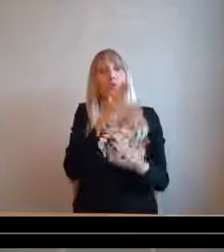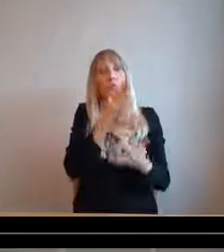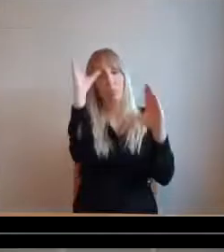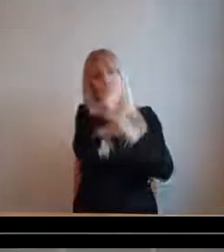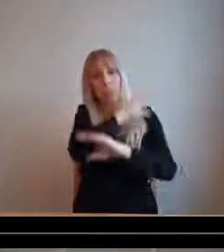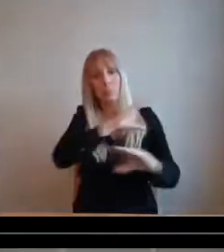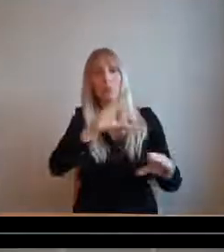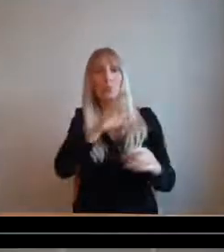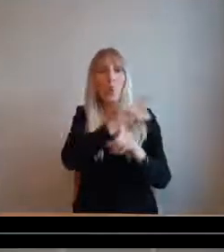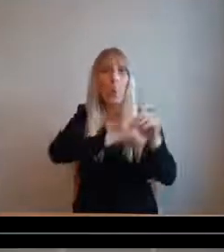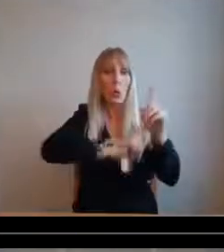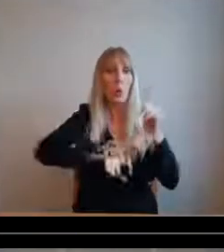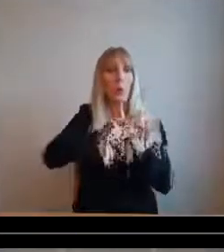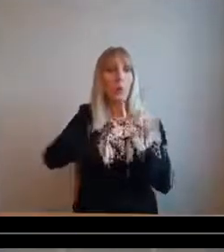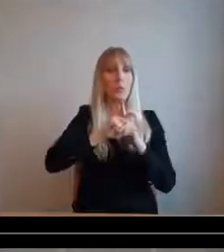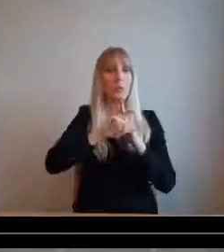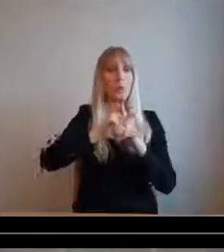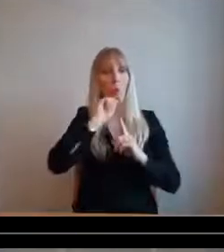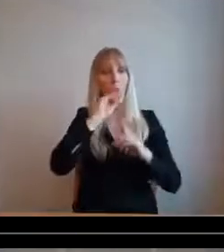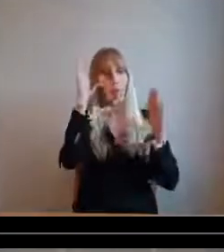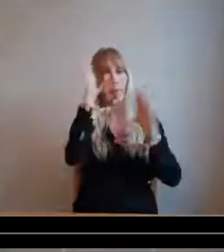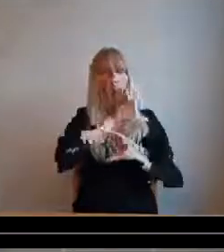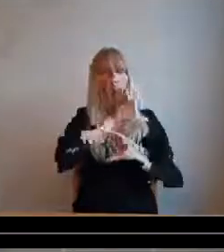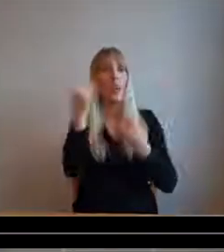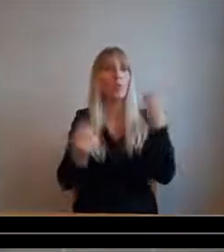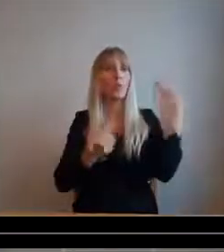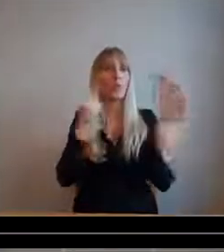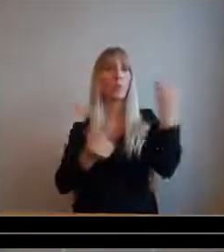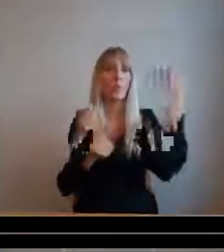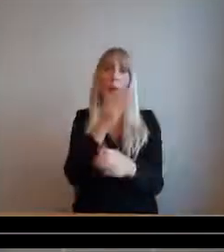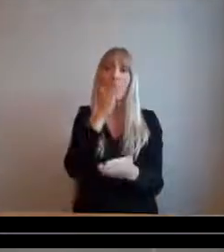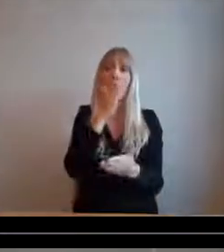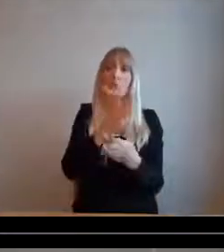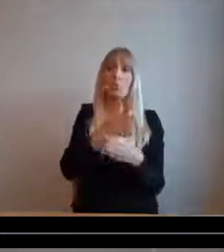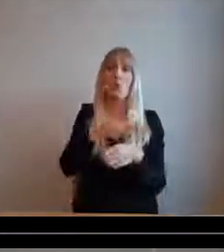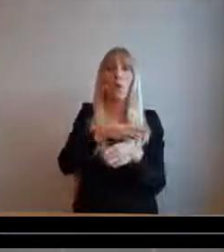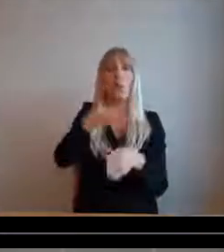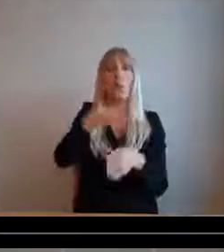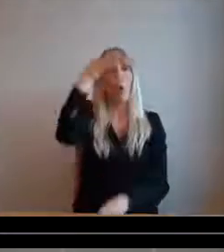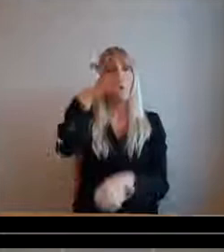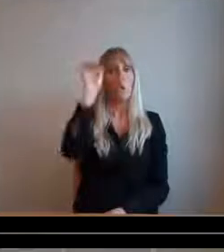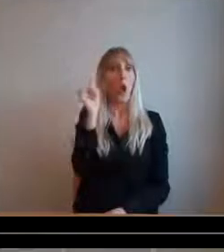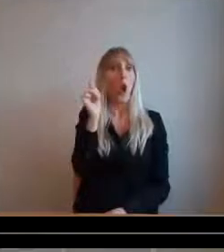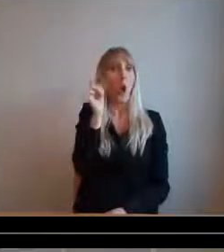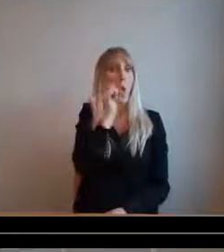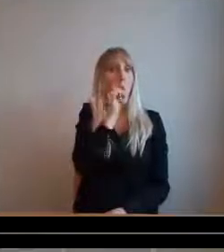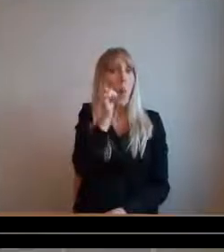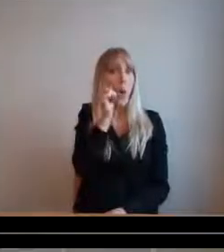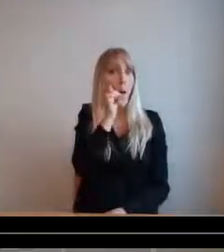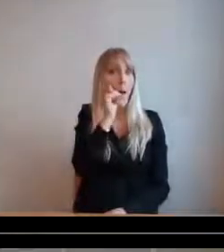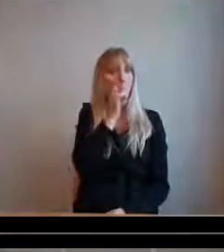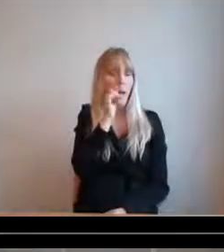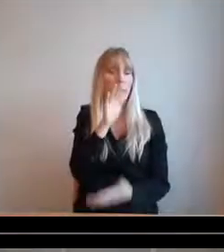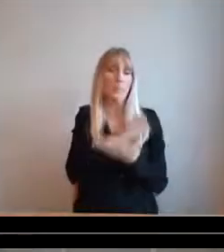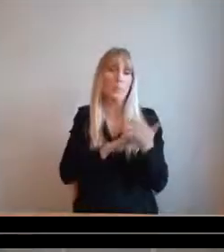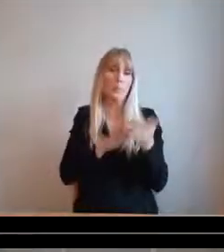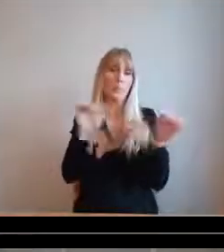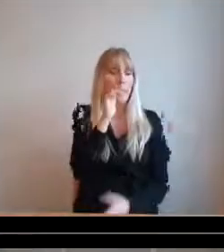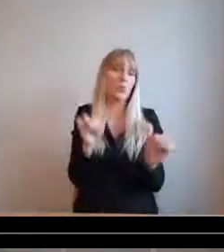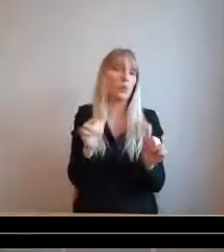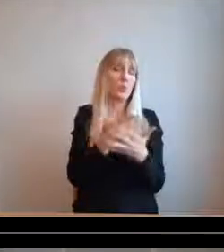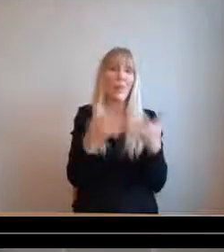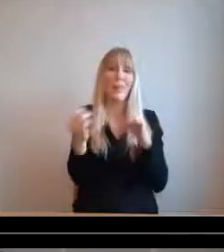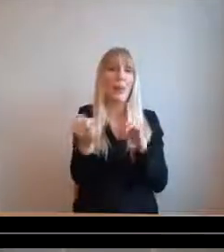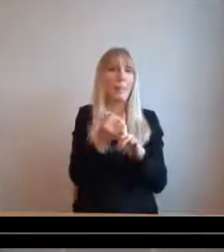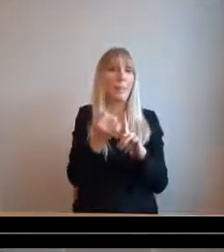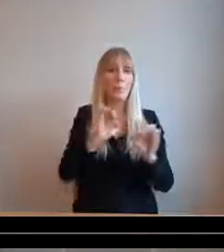to communities, and we'll work closely with the local authorities to make sure that there's the minimum impact that's possible on